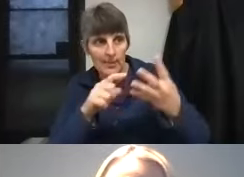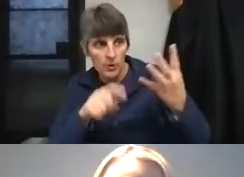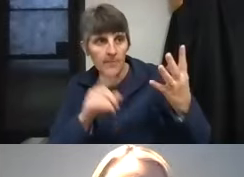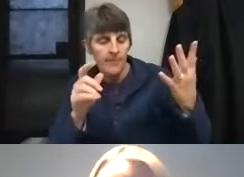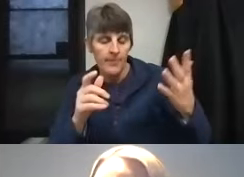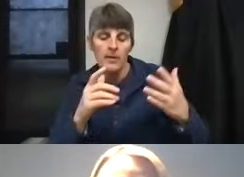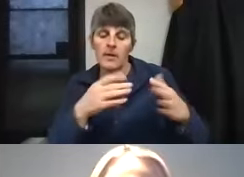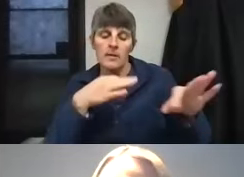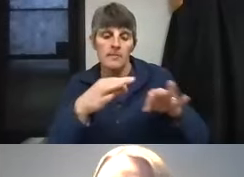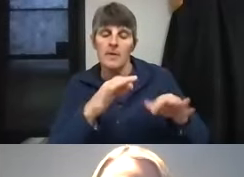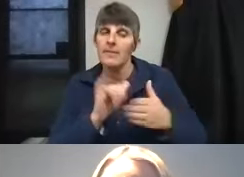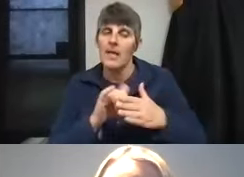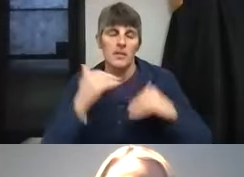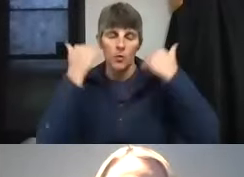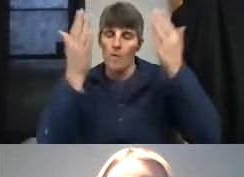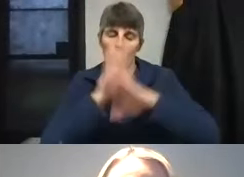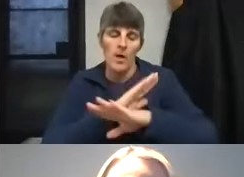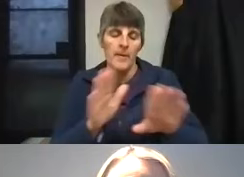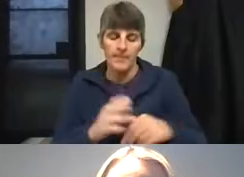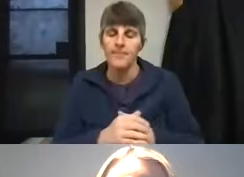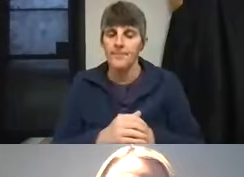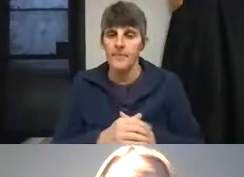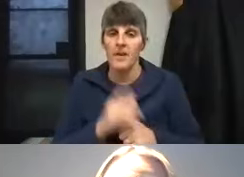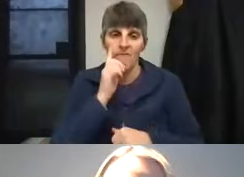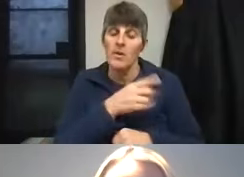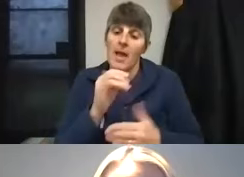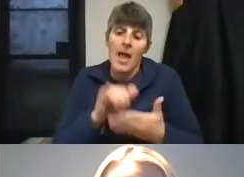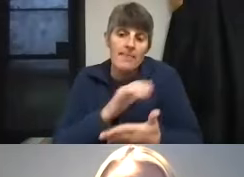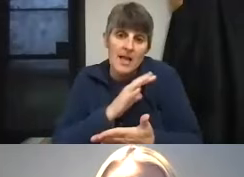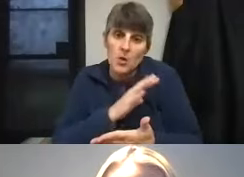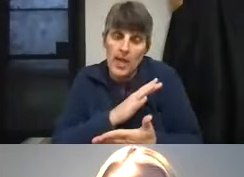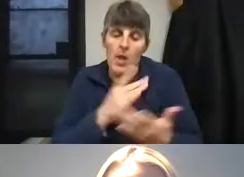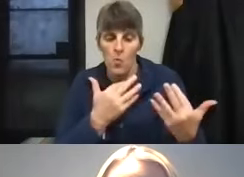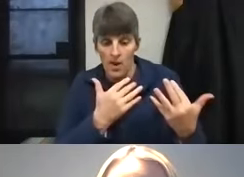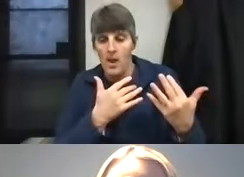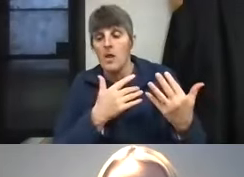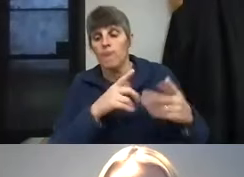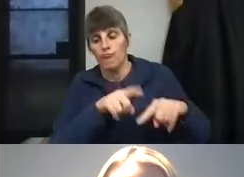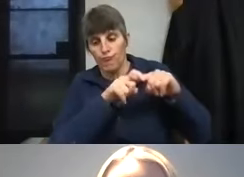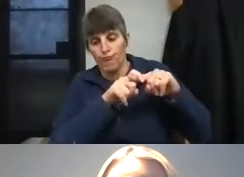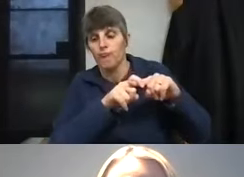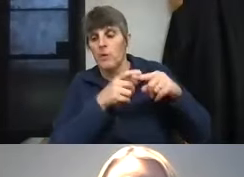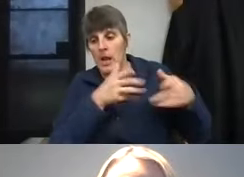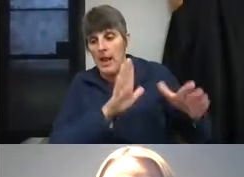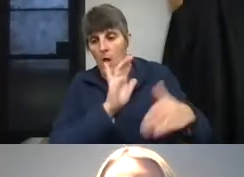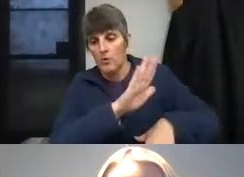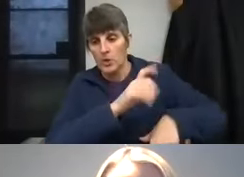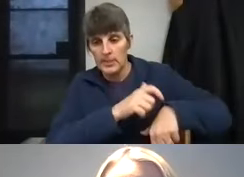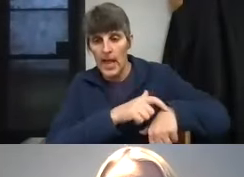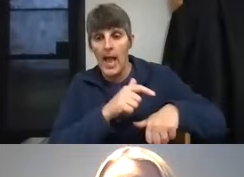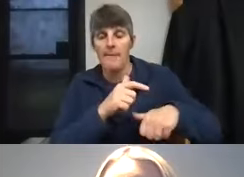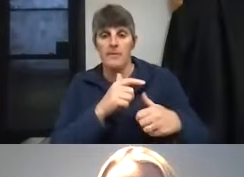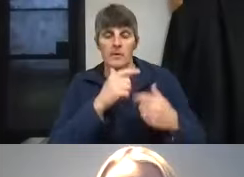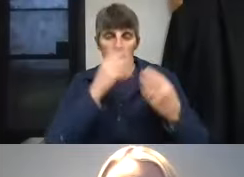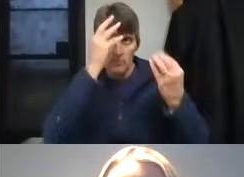should do that. That's just too overwhelming for them. And that's okay to take that time and that space that families need